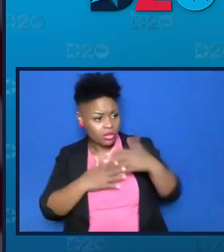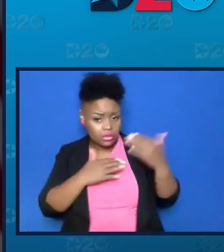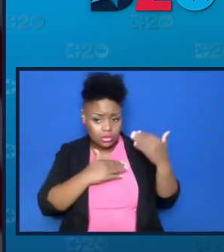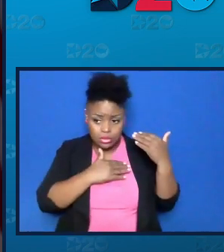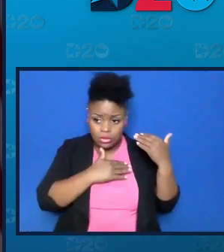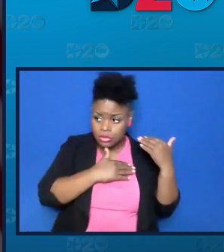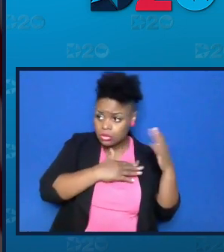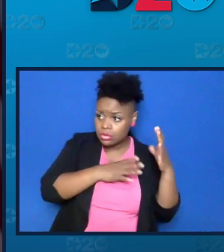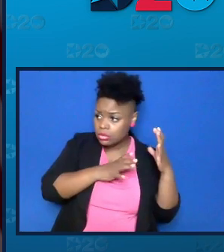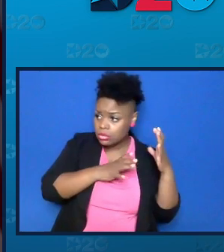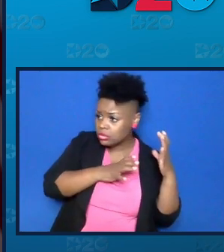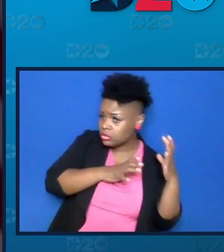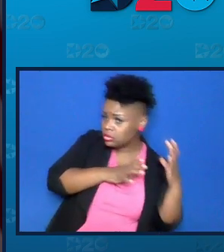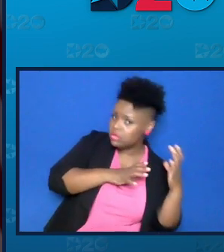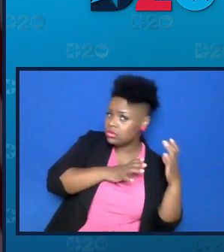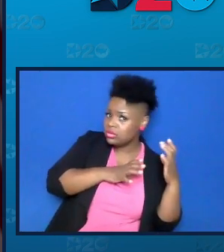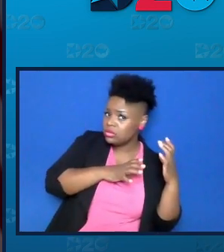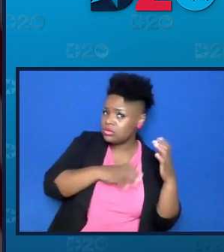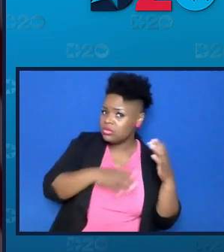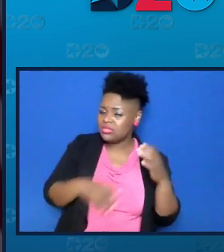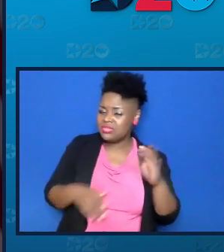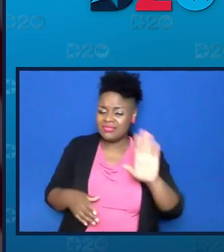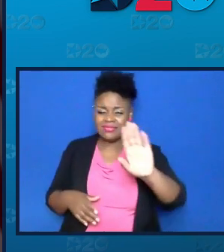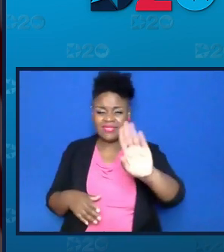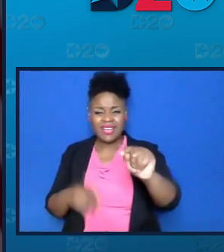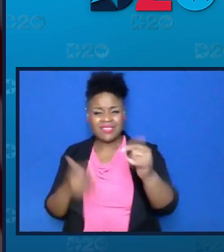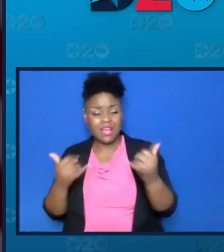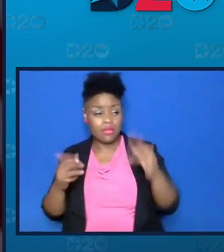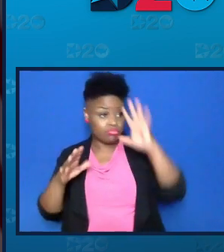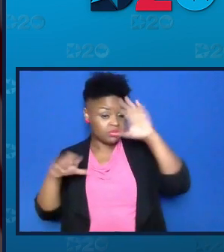still does not have a plan. Well, I do.